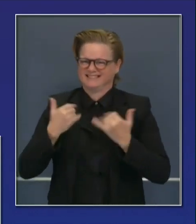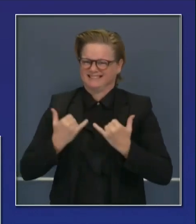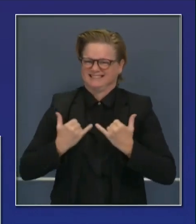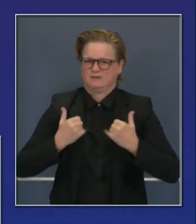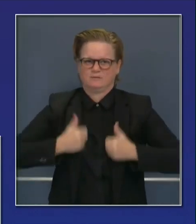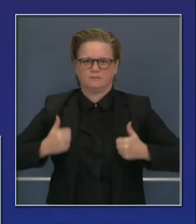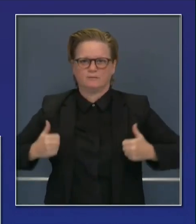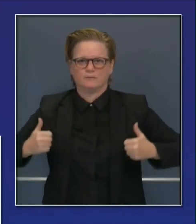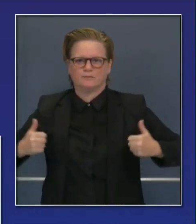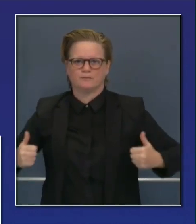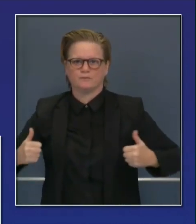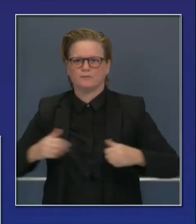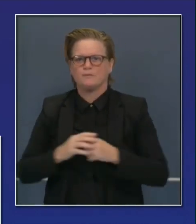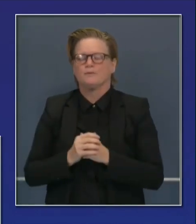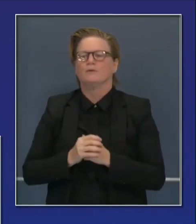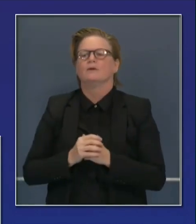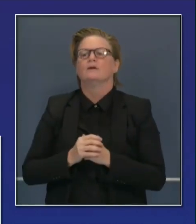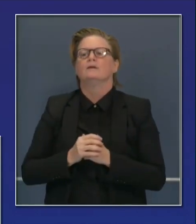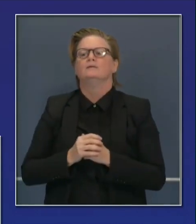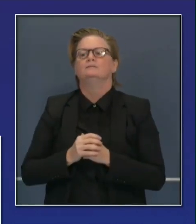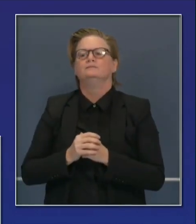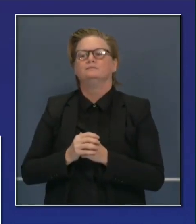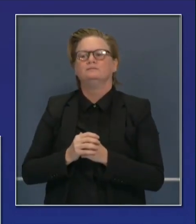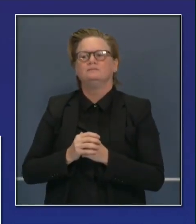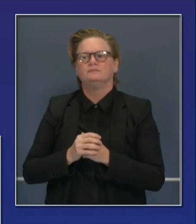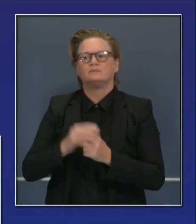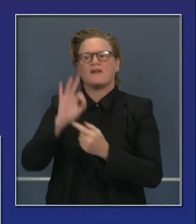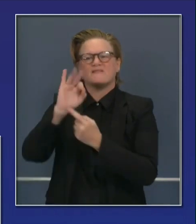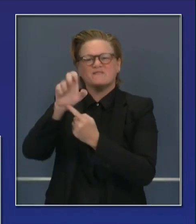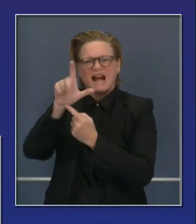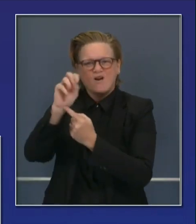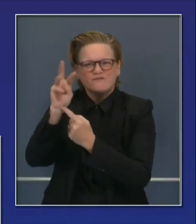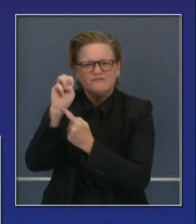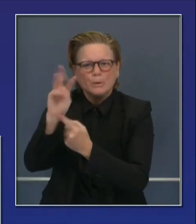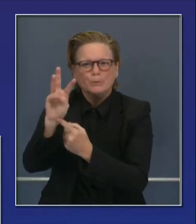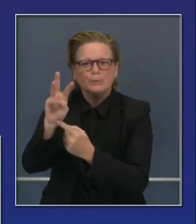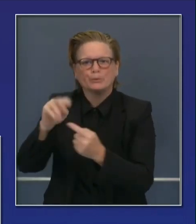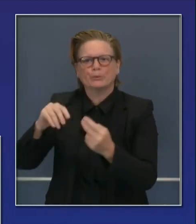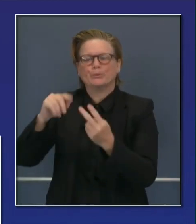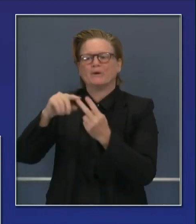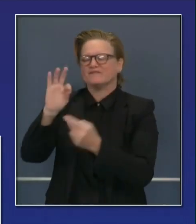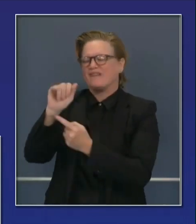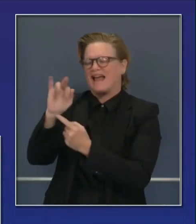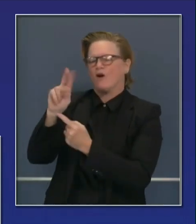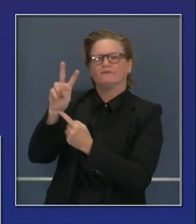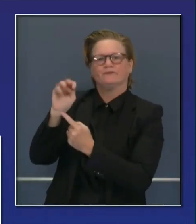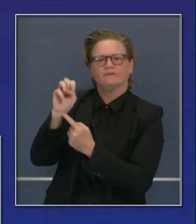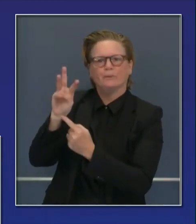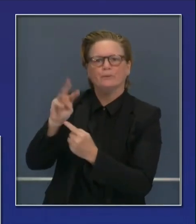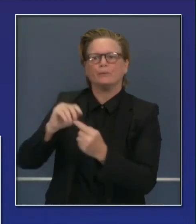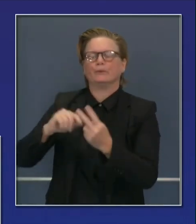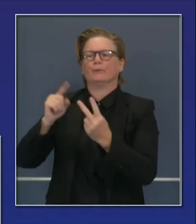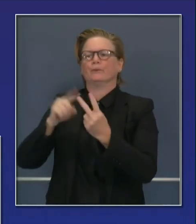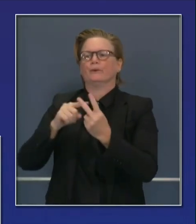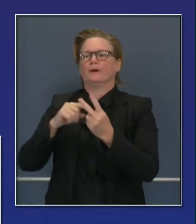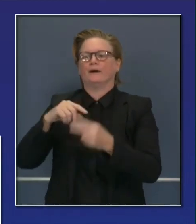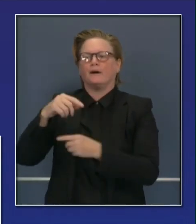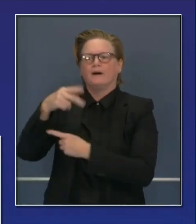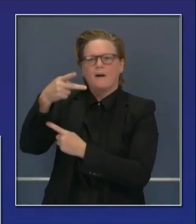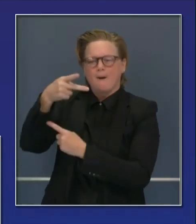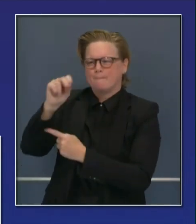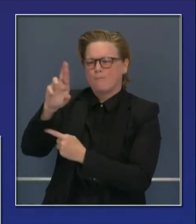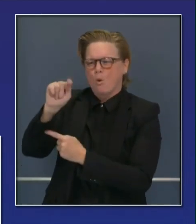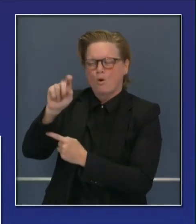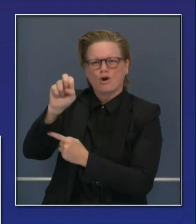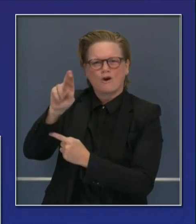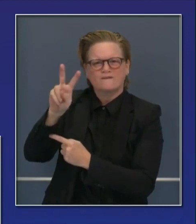of these in the past, Fairview, Porterville. Here's a more comprehensive list, and here's a more detailed list where you can see the number of beds that are attached